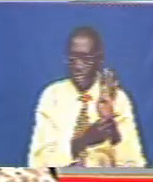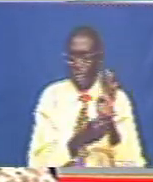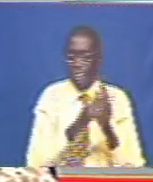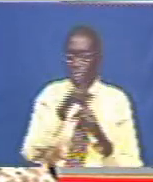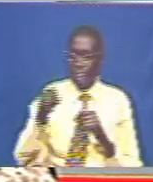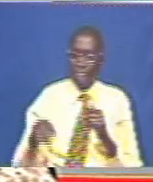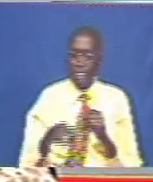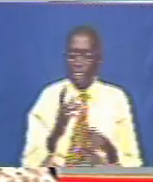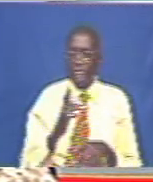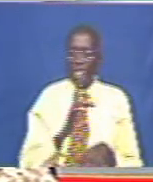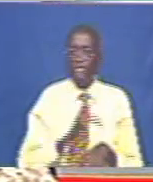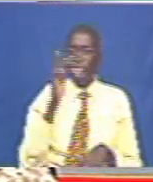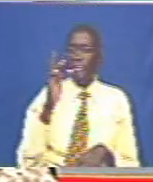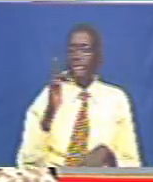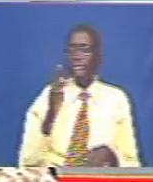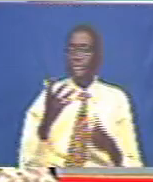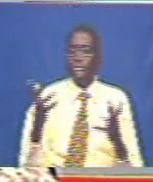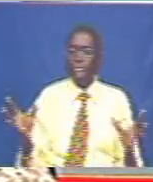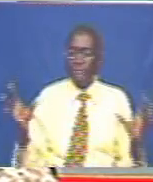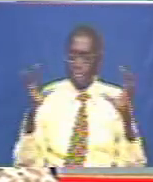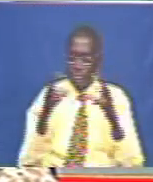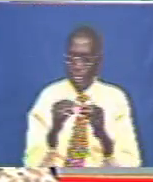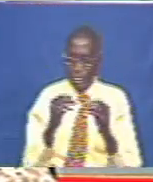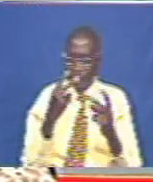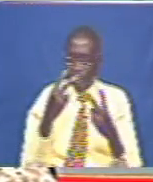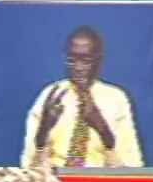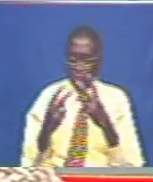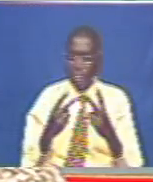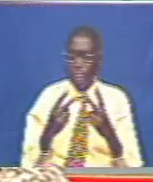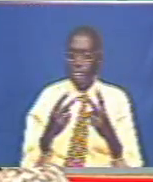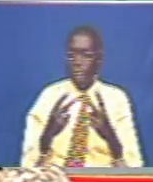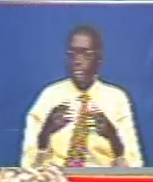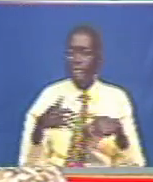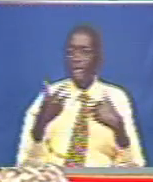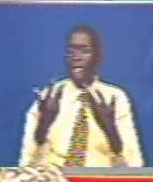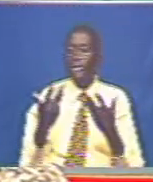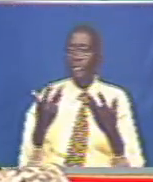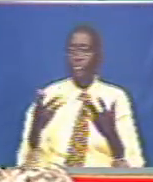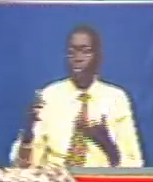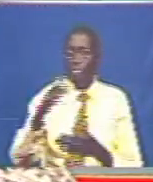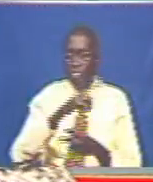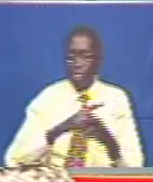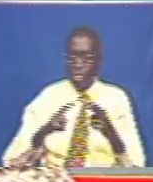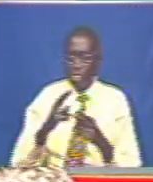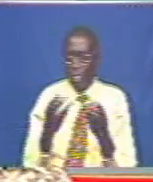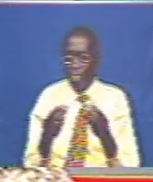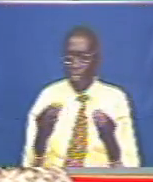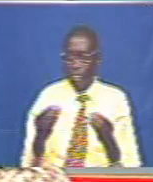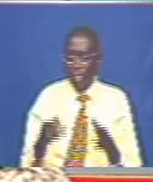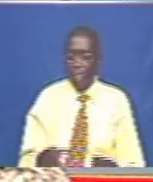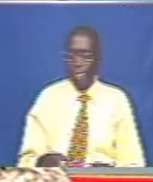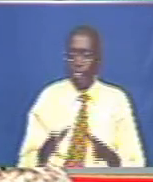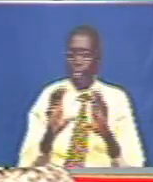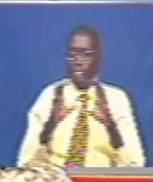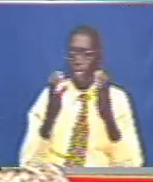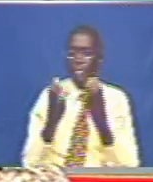us, mm, is that how do we consolidate that? We are looking into a vehicle which is going to mop this money into maybe one vehicle, a company, or kind